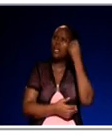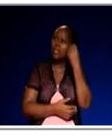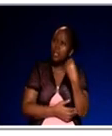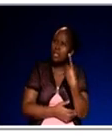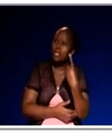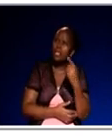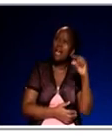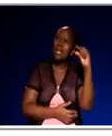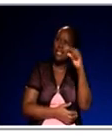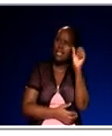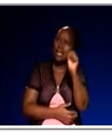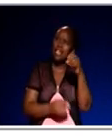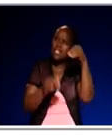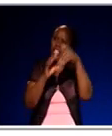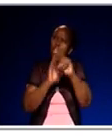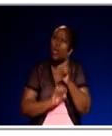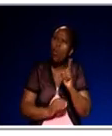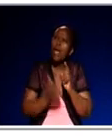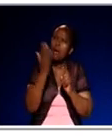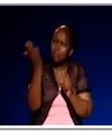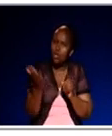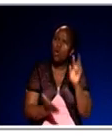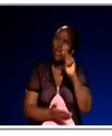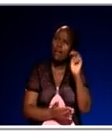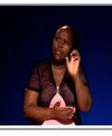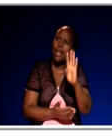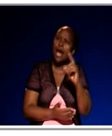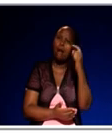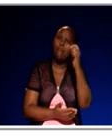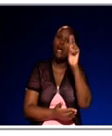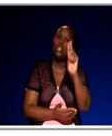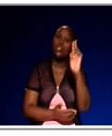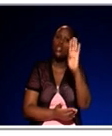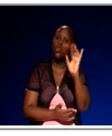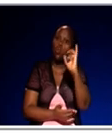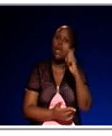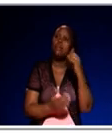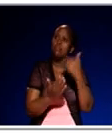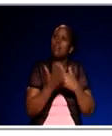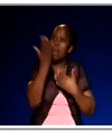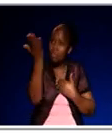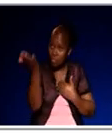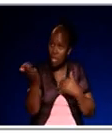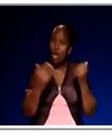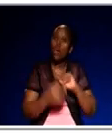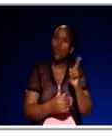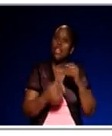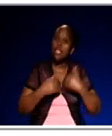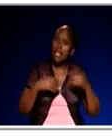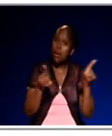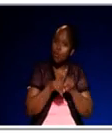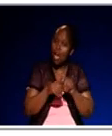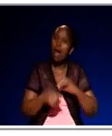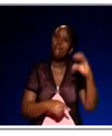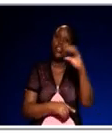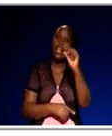see the gas inlet where we are having the rubber tubing. That is whereby we are going to have the jet, and that is whereby now we are going to have the